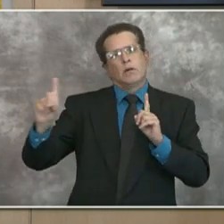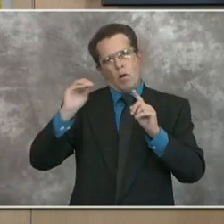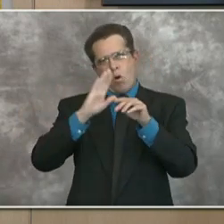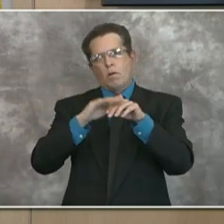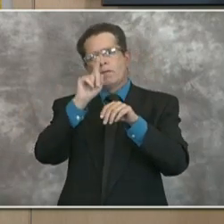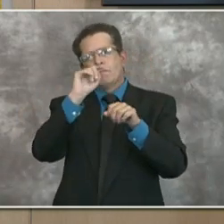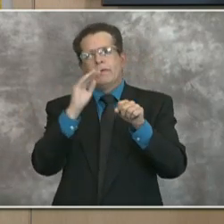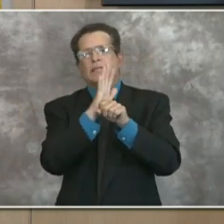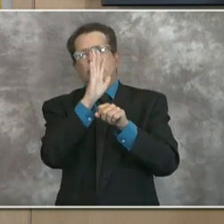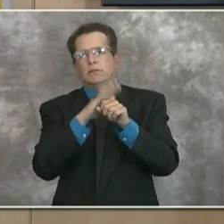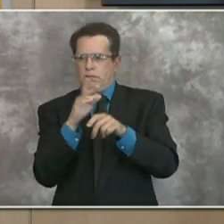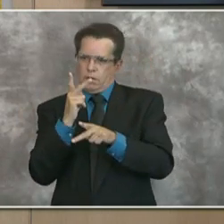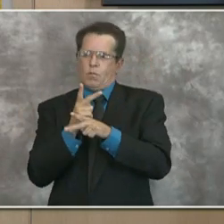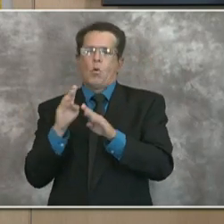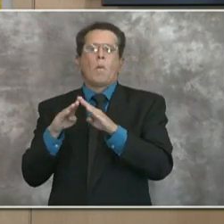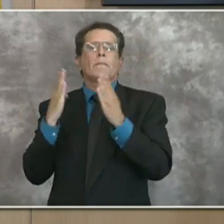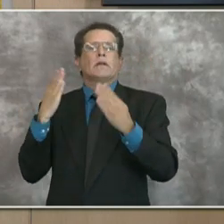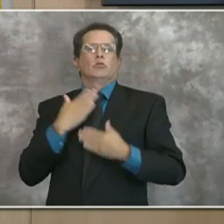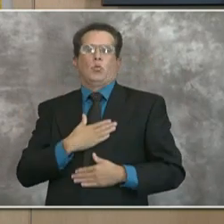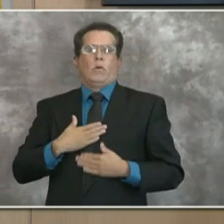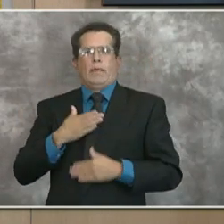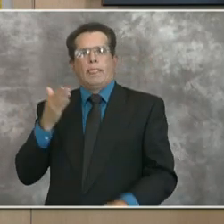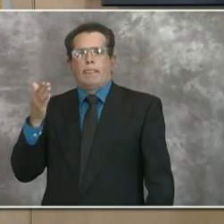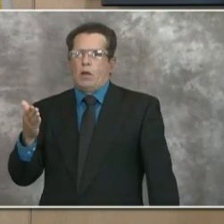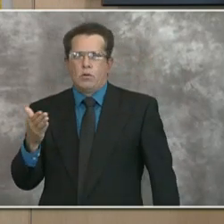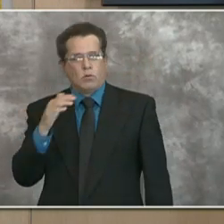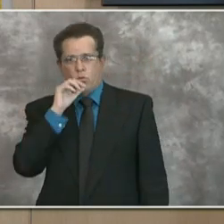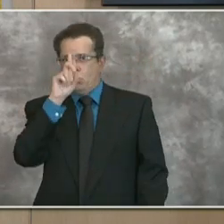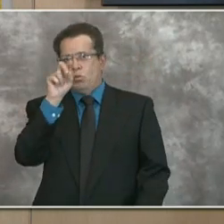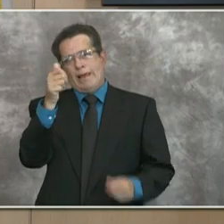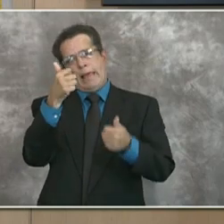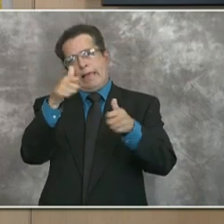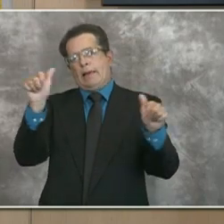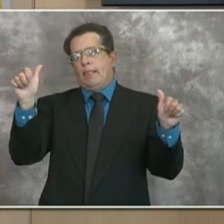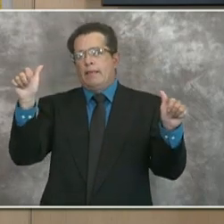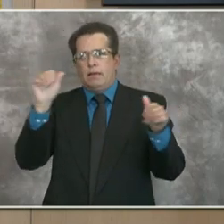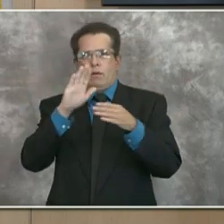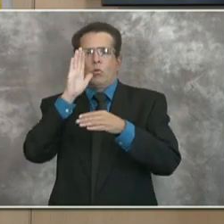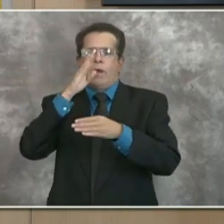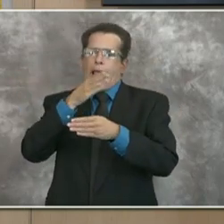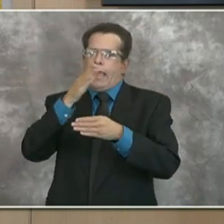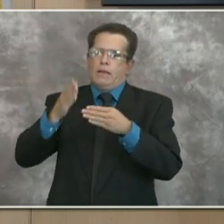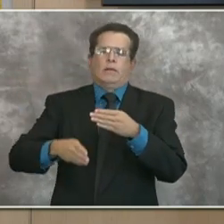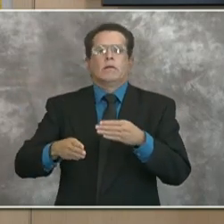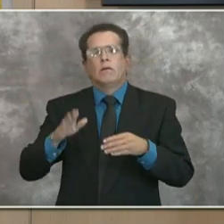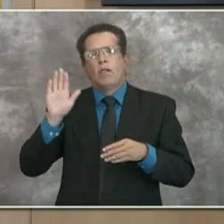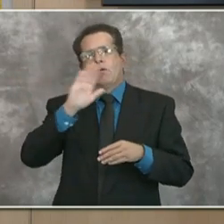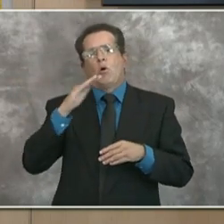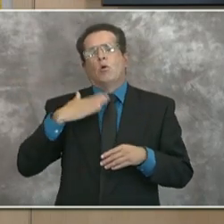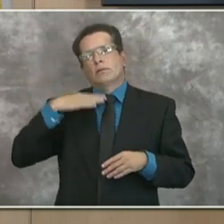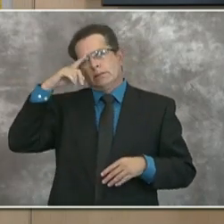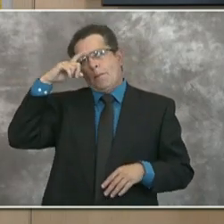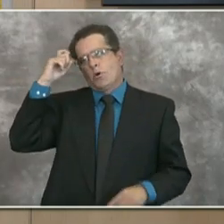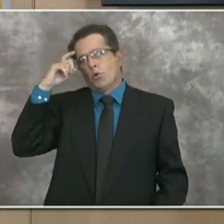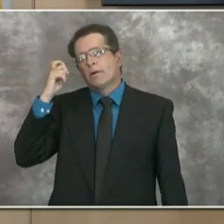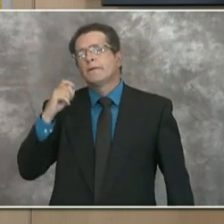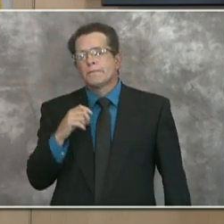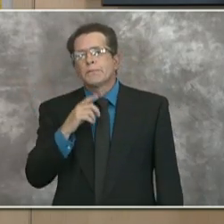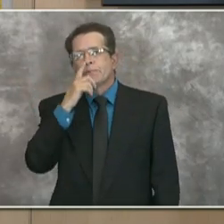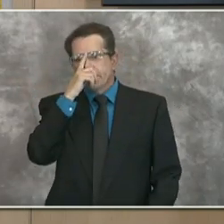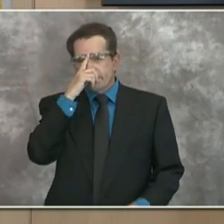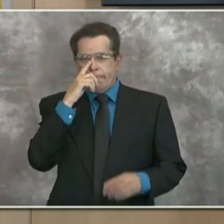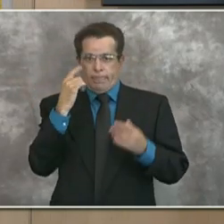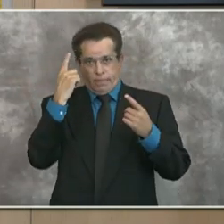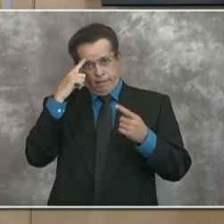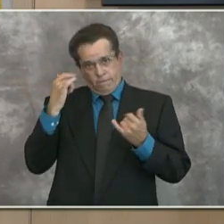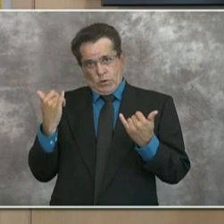can continue to enjoy them. Let's not do anything that ends our endless summer. In